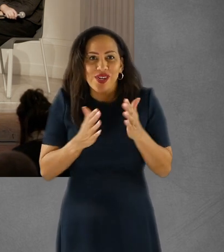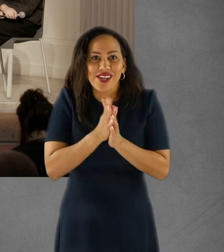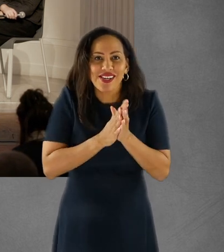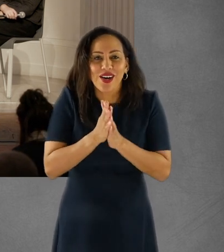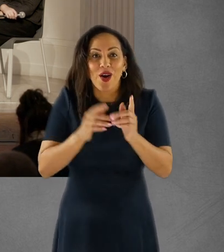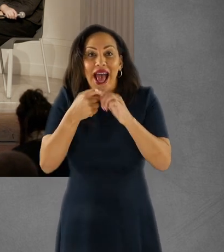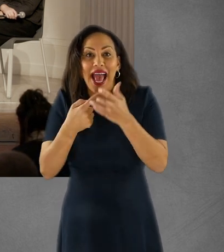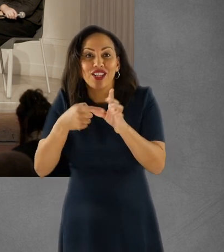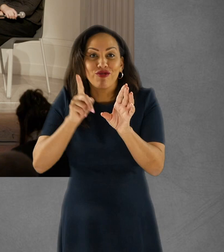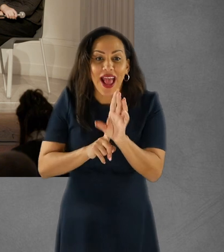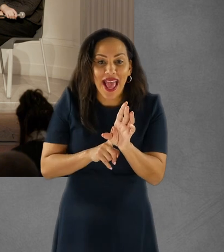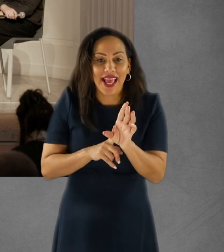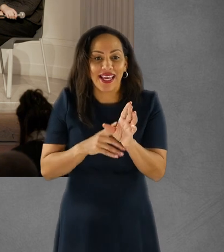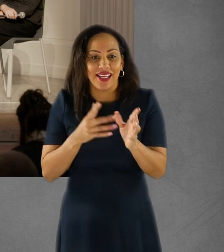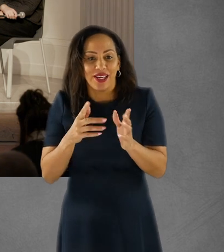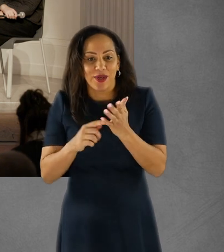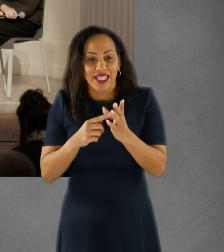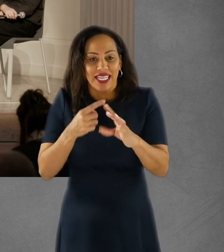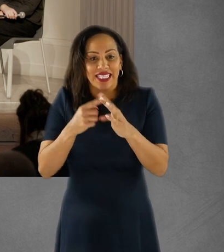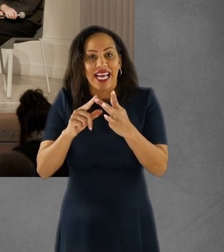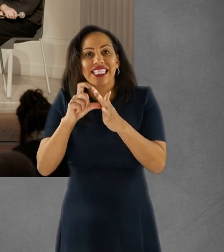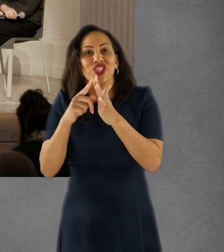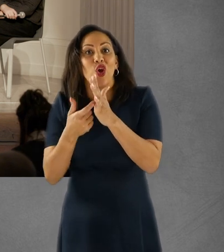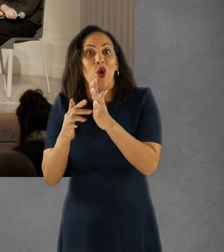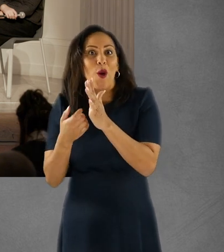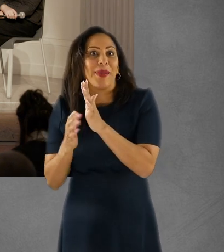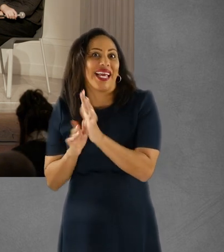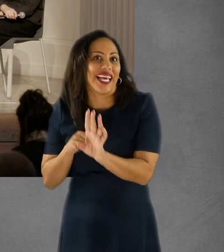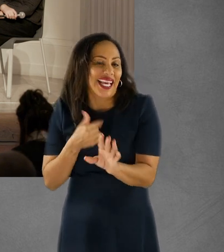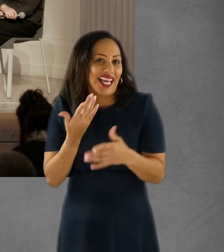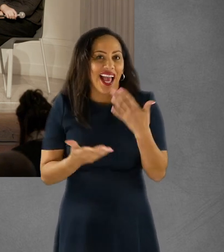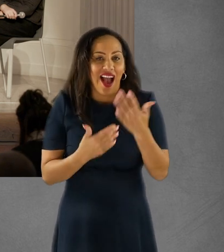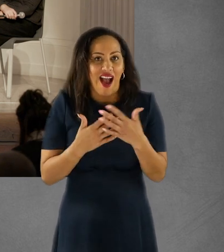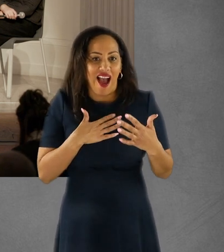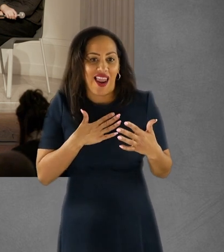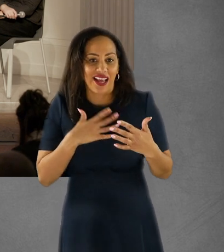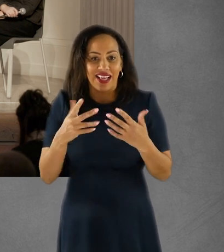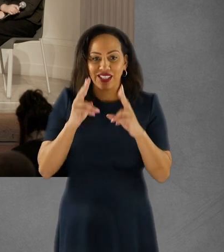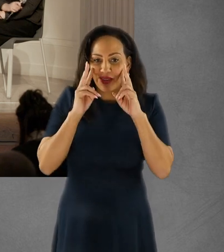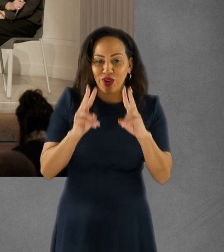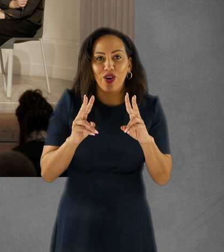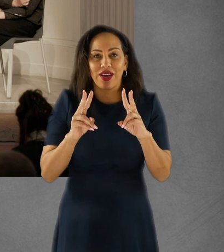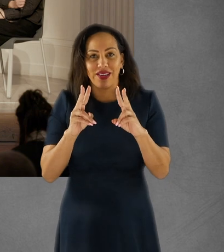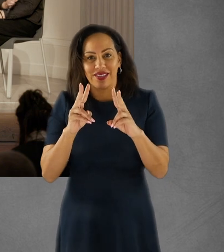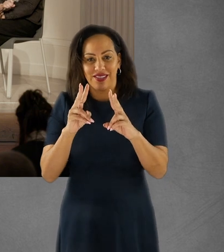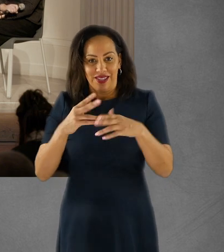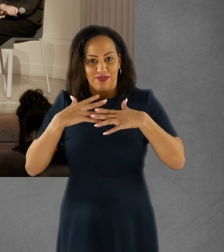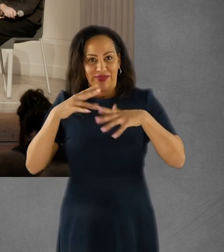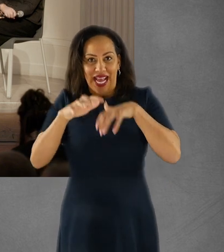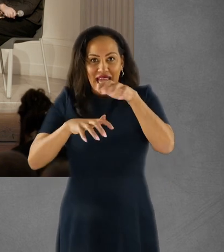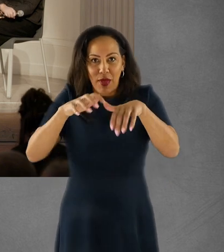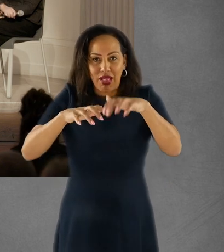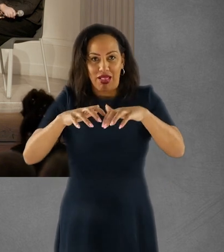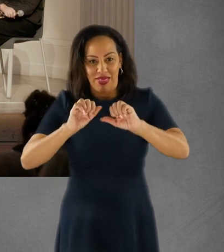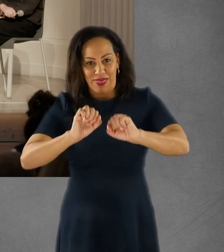really interested in. So when we've been x-raying the taxidermy, that was like a way of revealing this cultural artifact here by